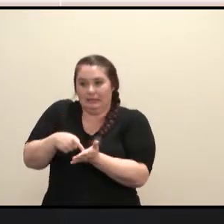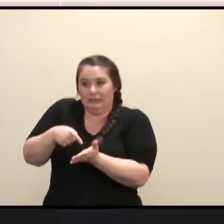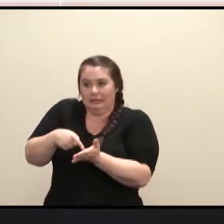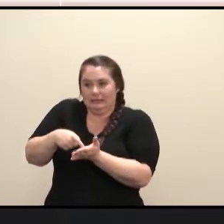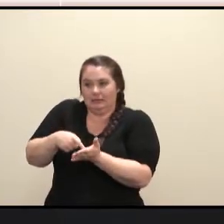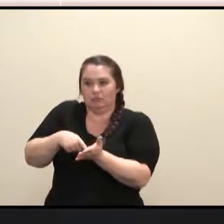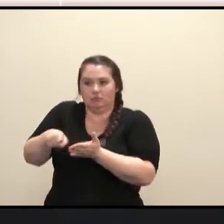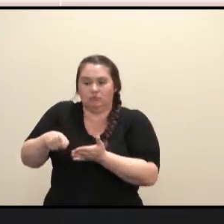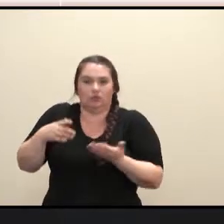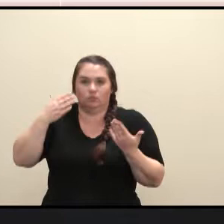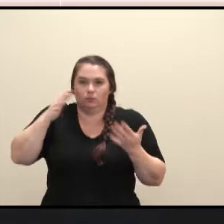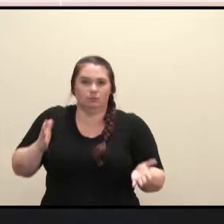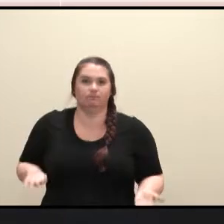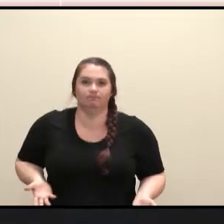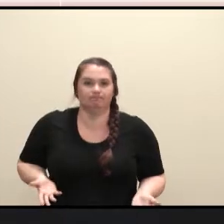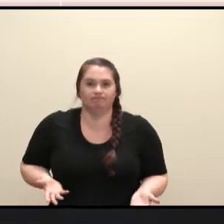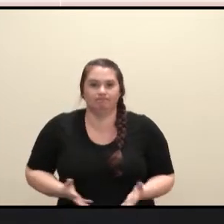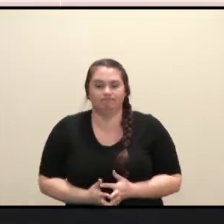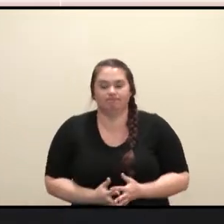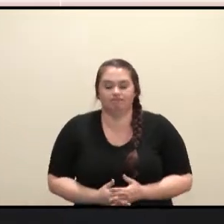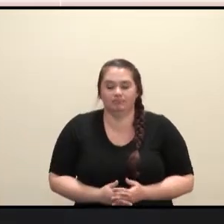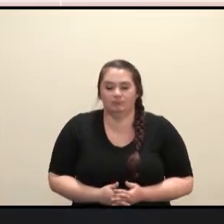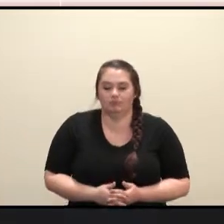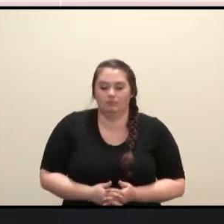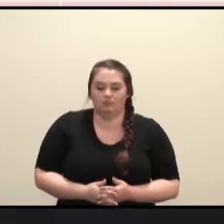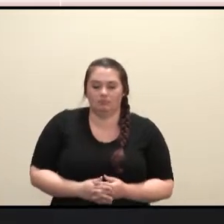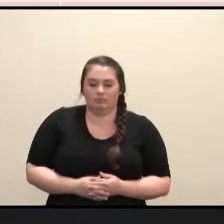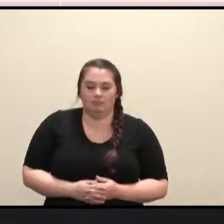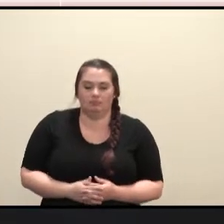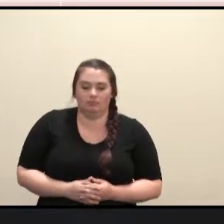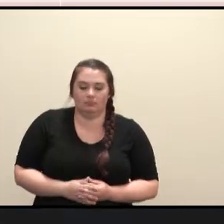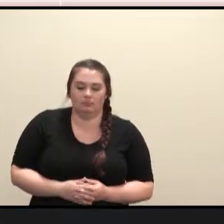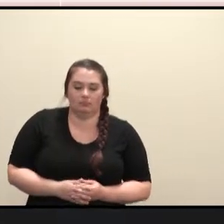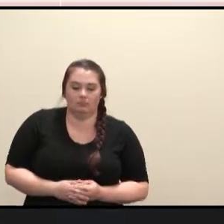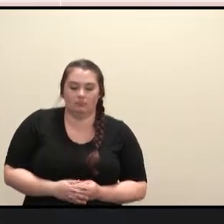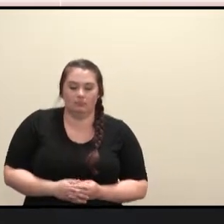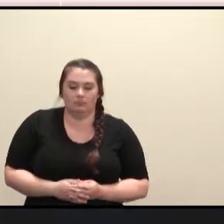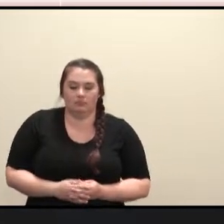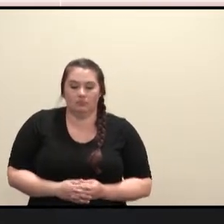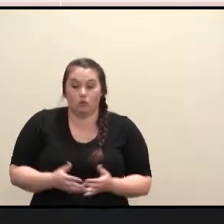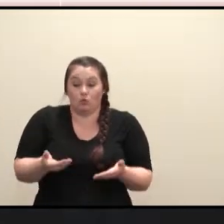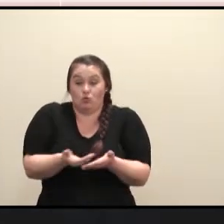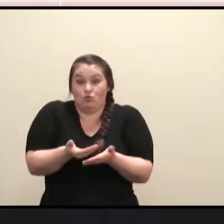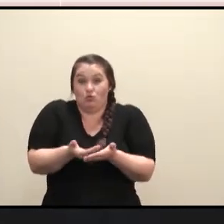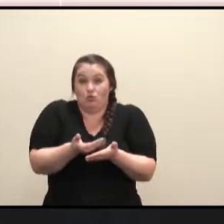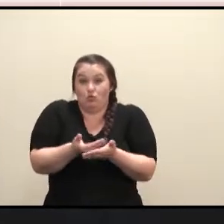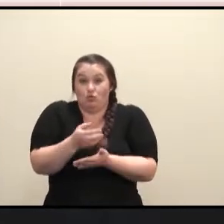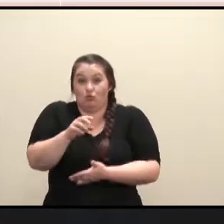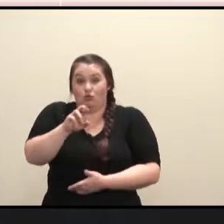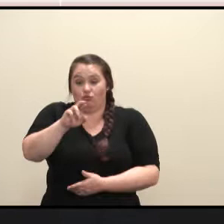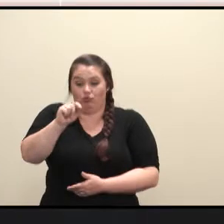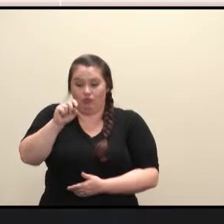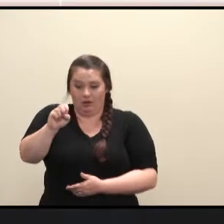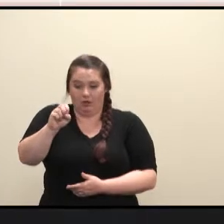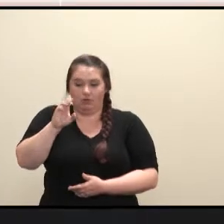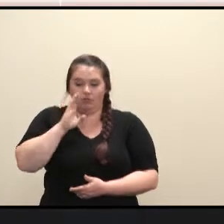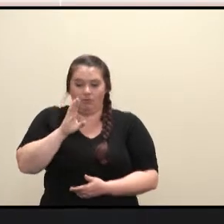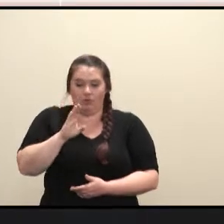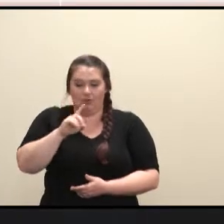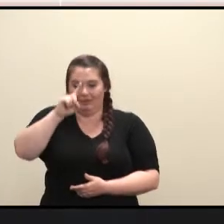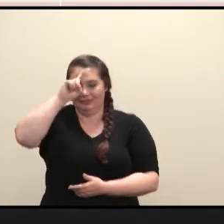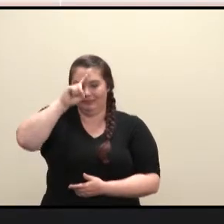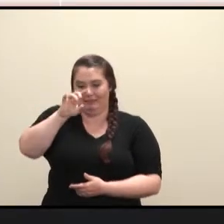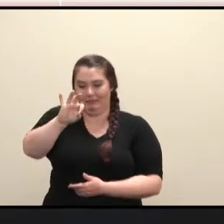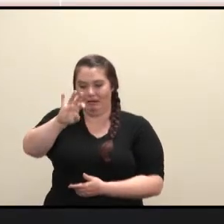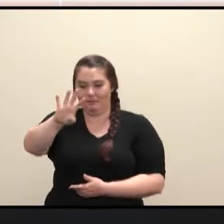need a penny. And so that will take our new rate to this $17.4, which